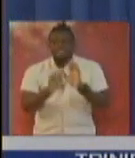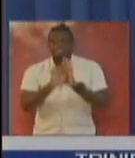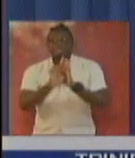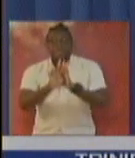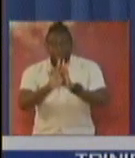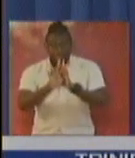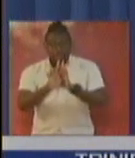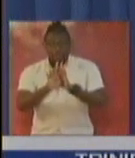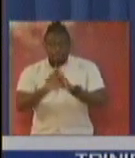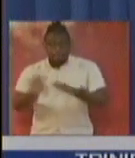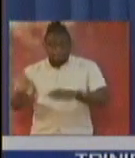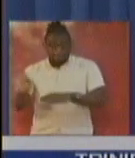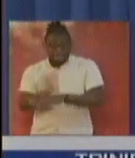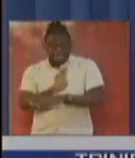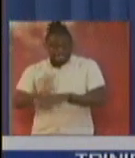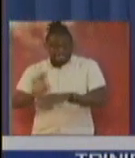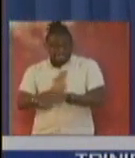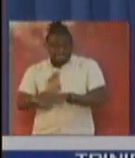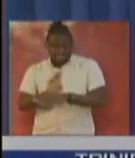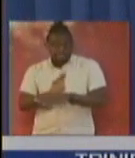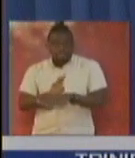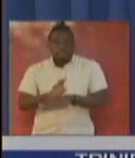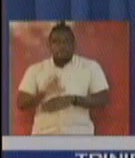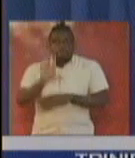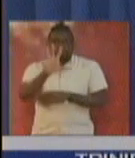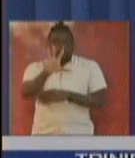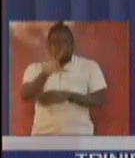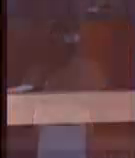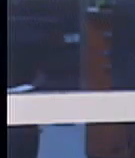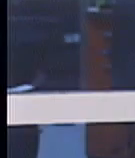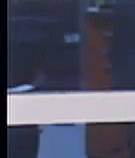places is not being adhered to.